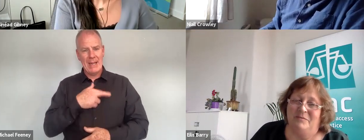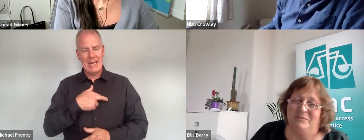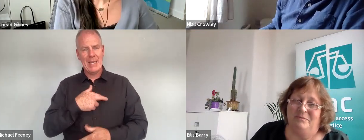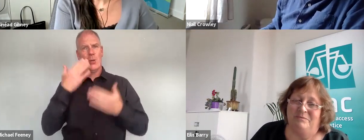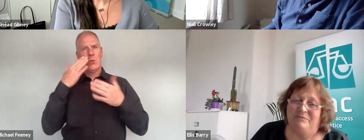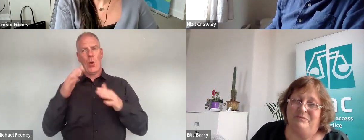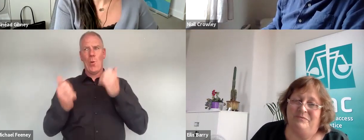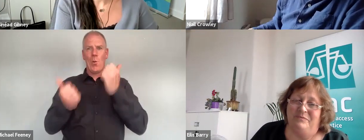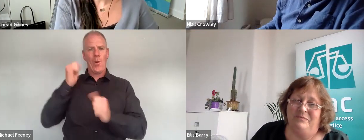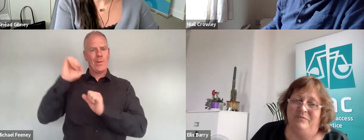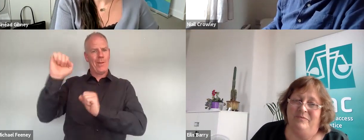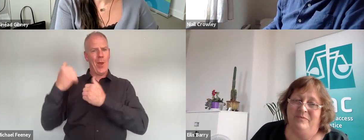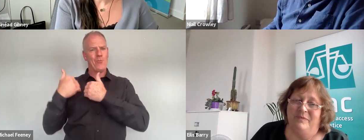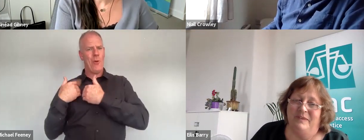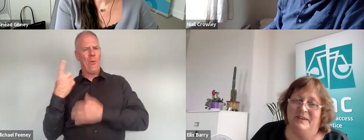of the courts and the role of the courts